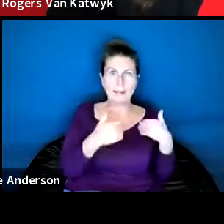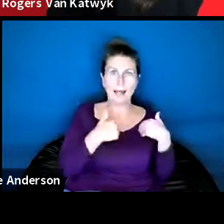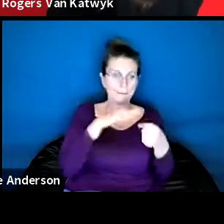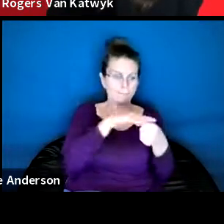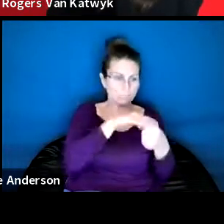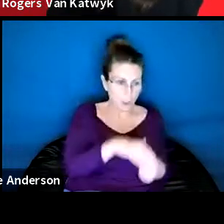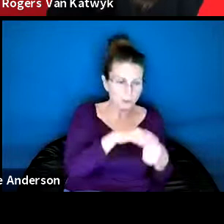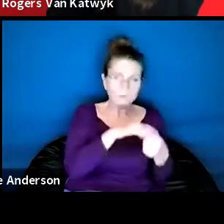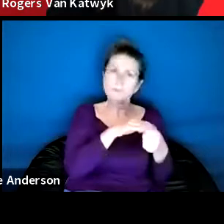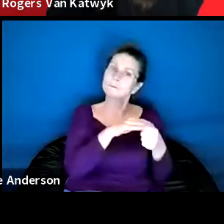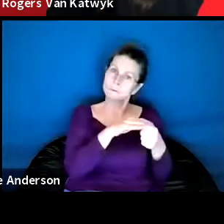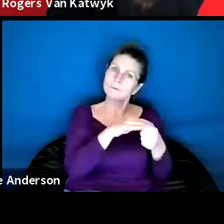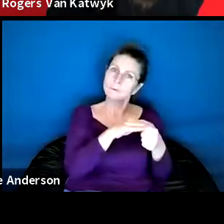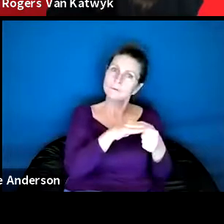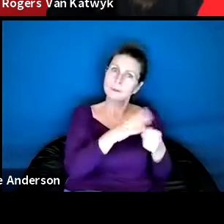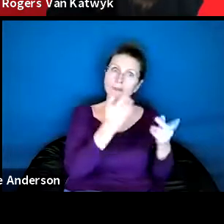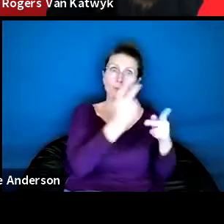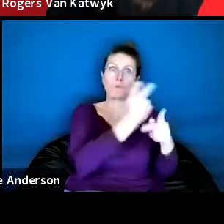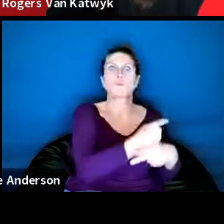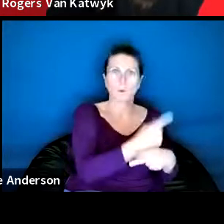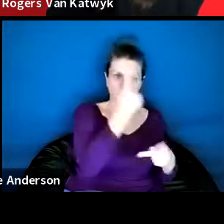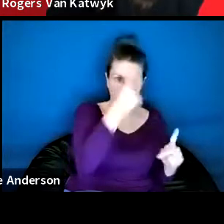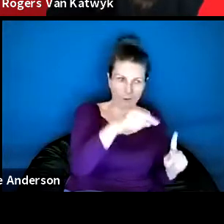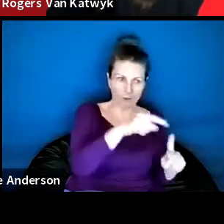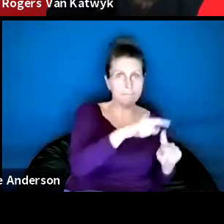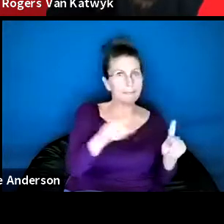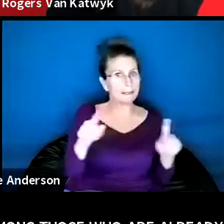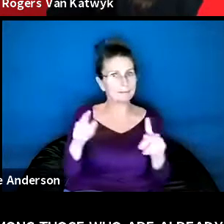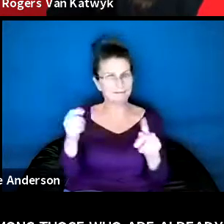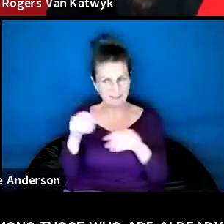of marginalization. But the reality is this is one of